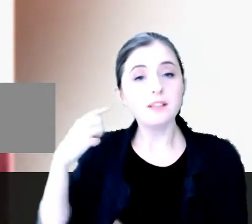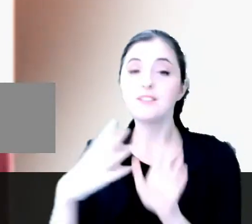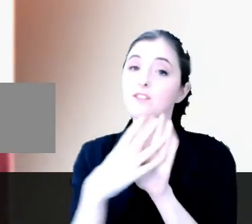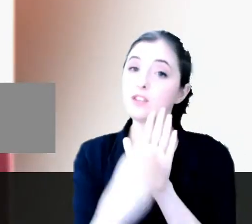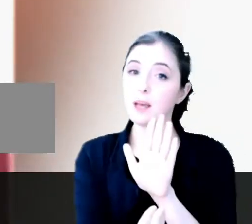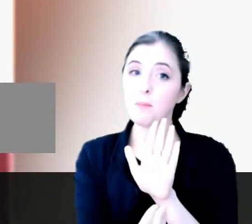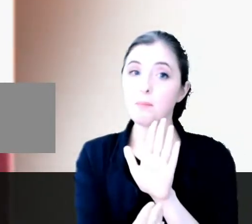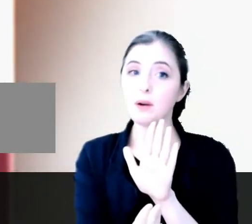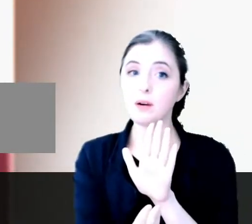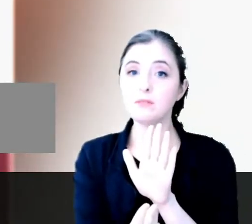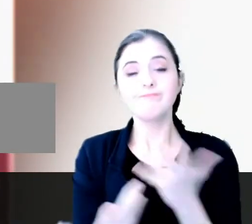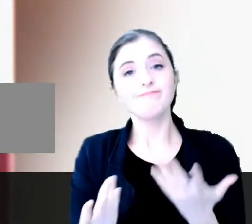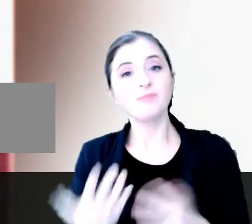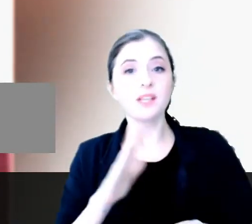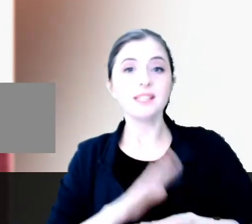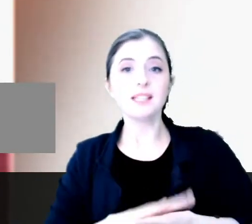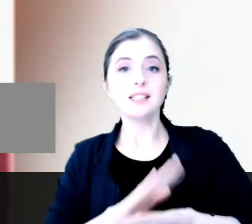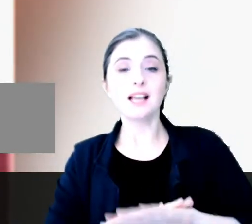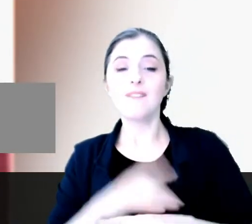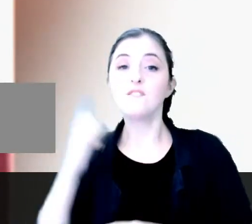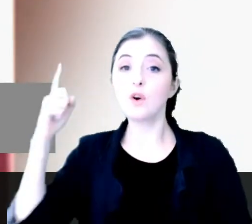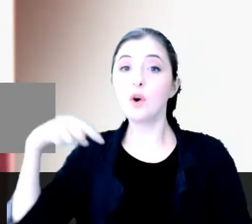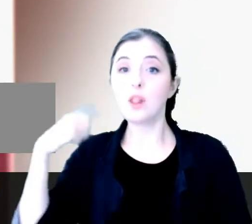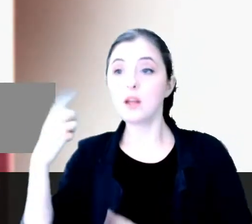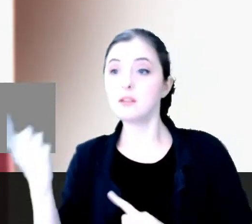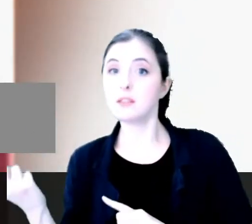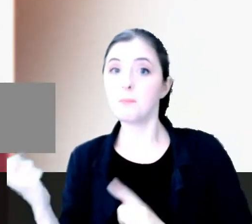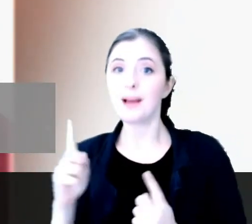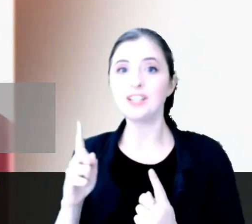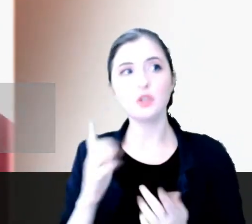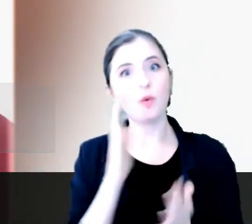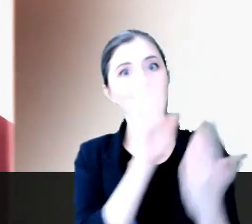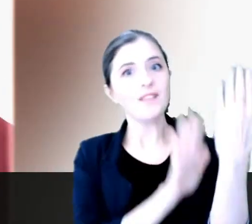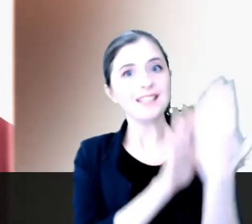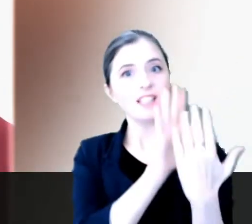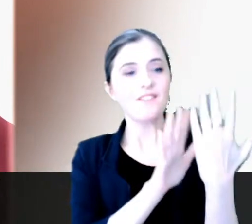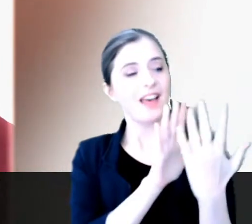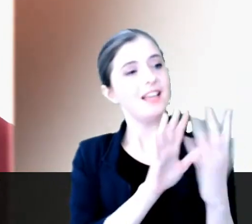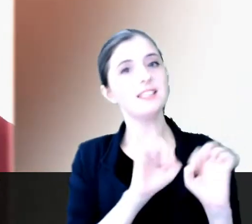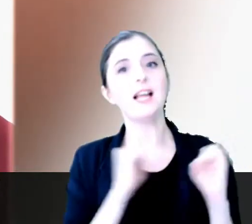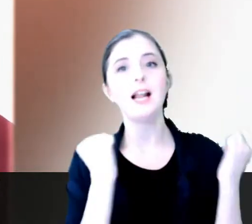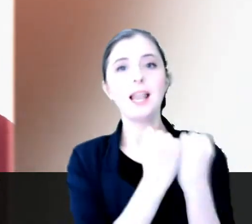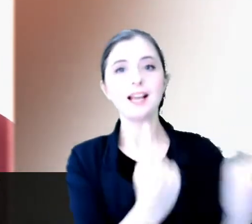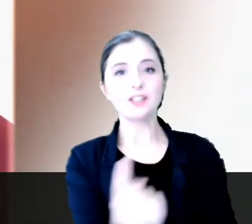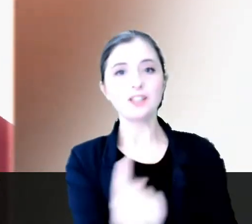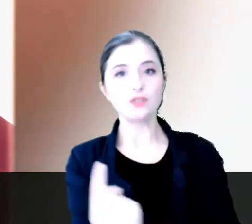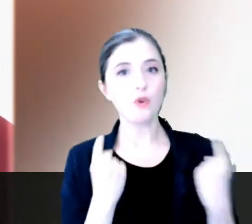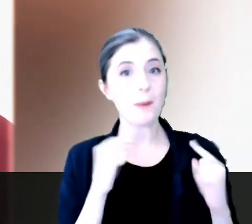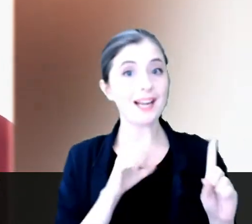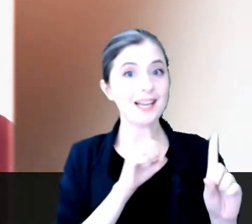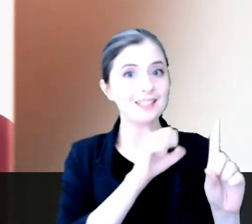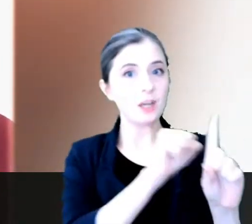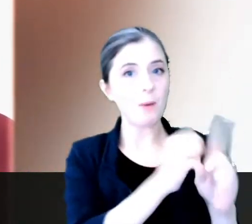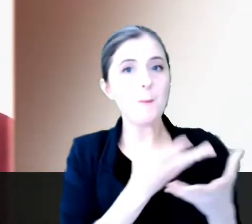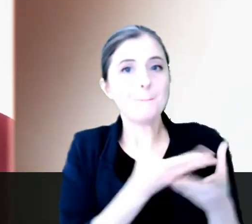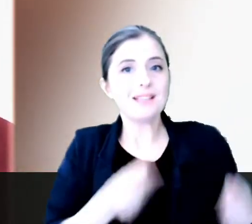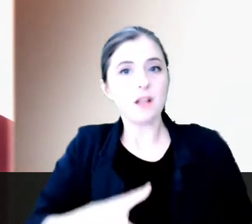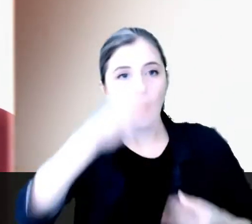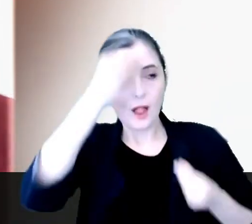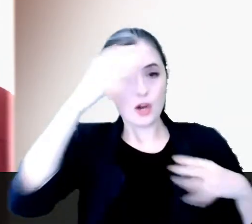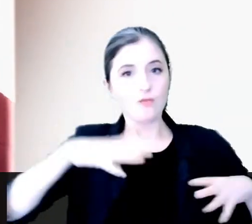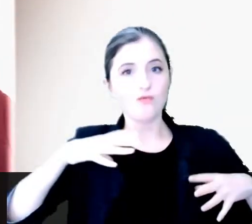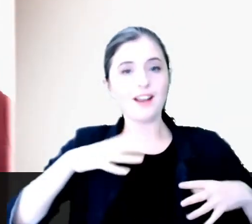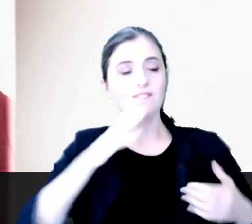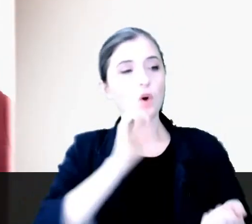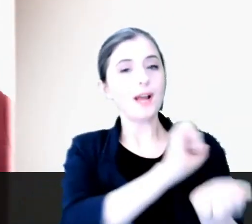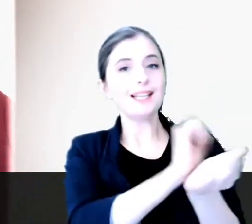comes for young Londoners to go back to the physical classroom and to catch up on missed learning in preparation for upcoming exams. Thank